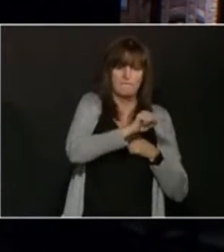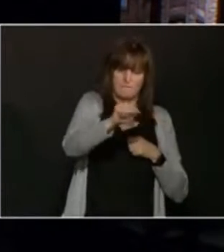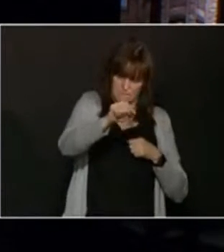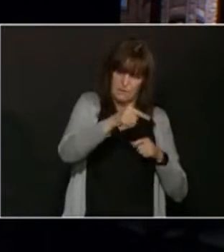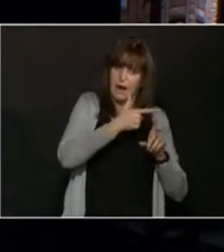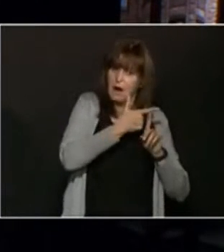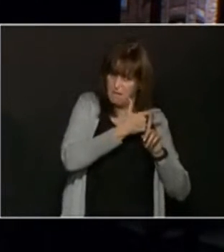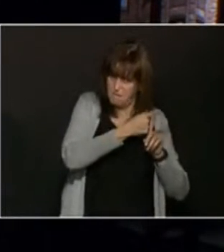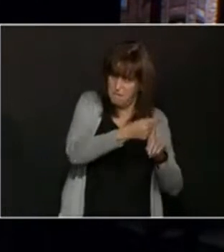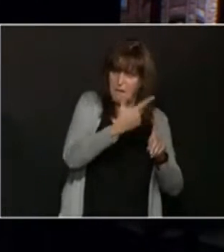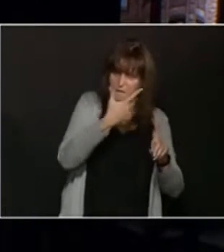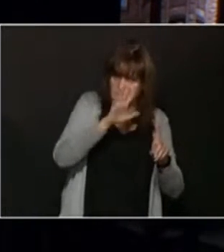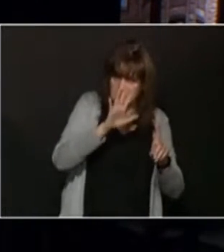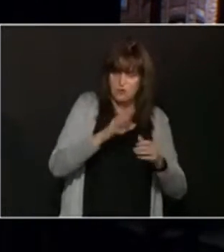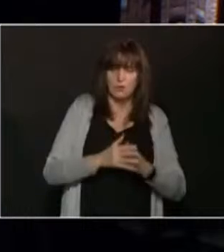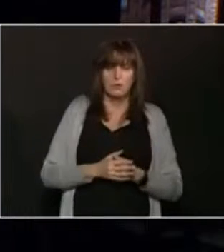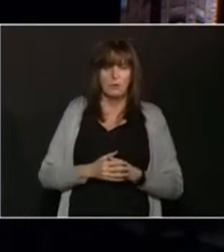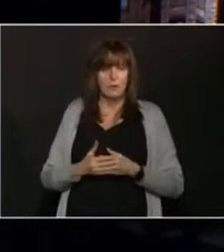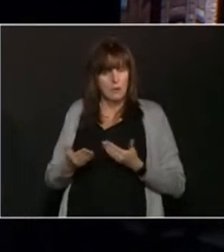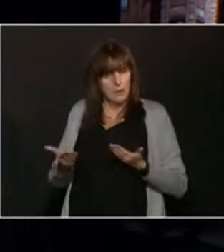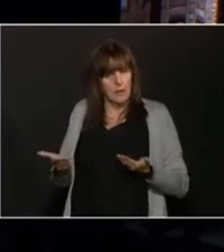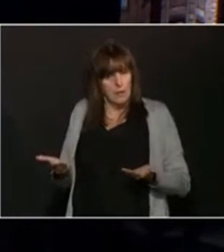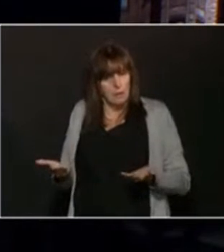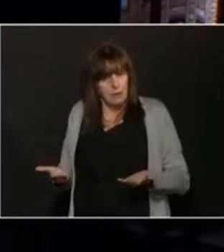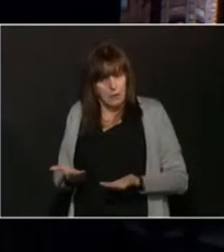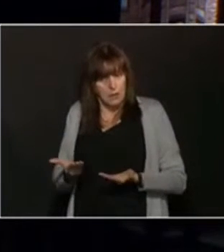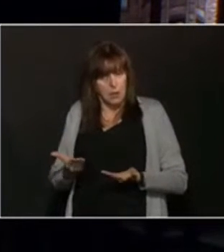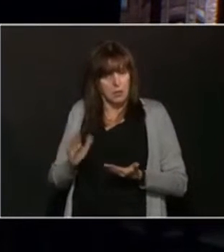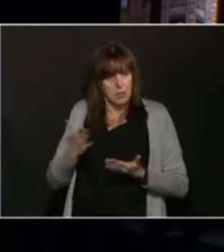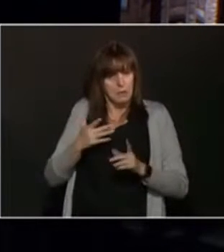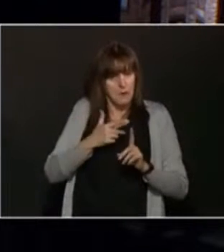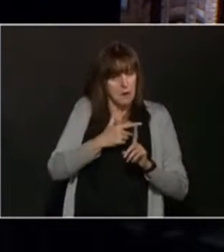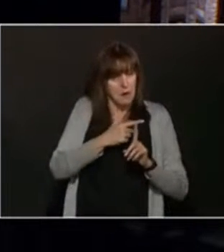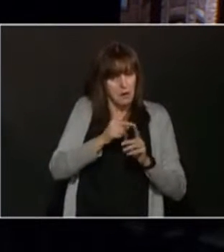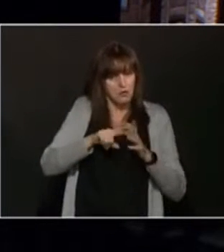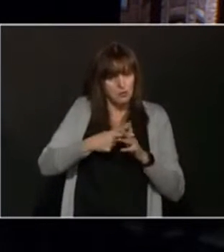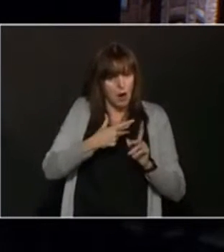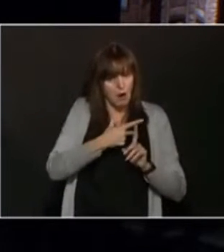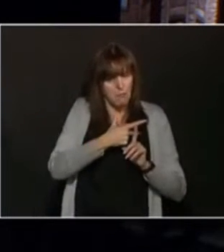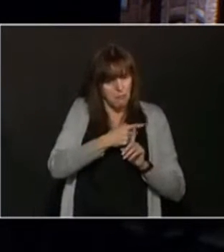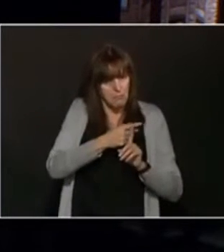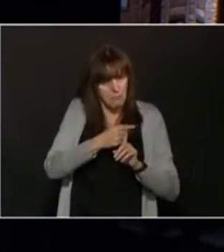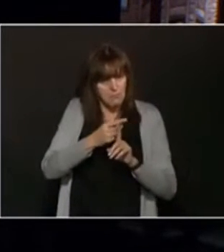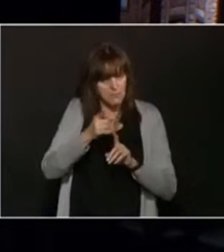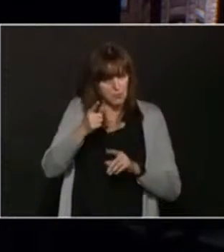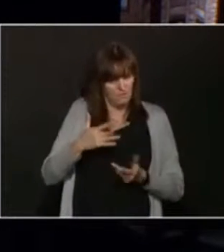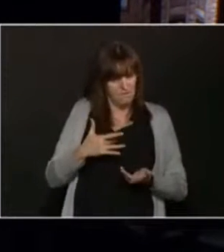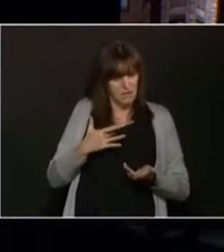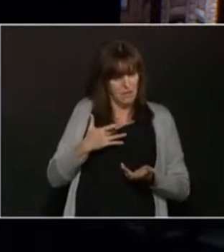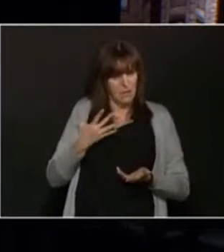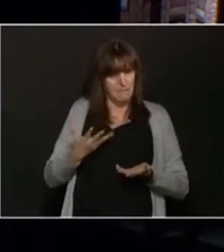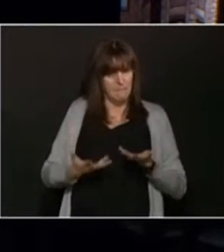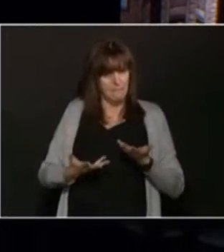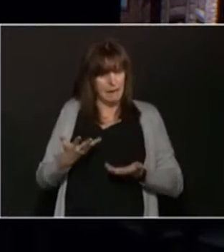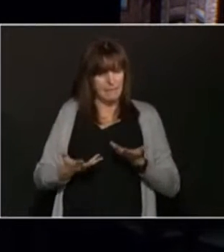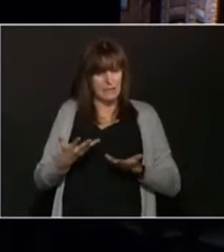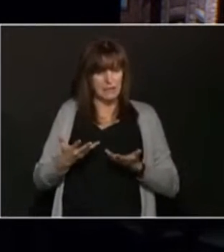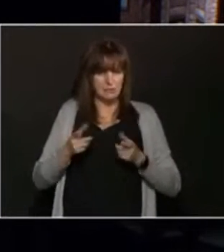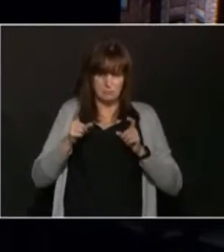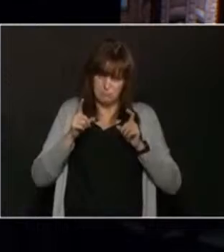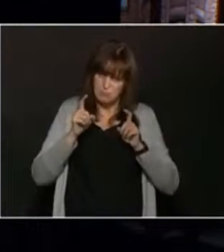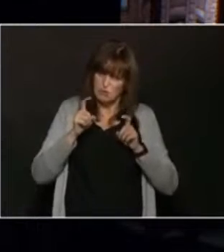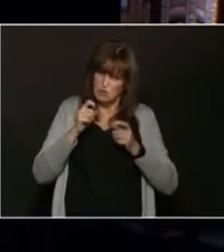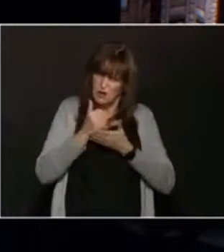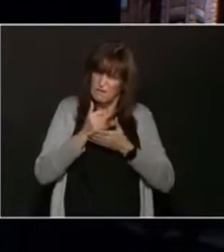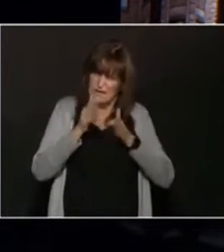been vaccinated. Do you think it would have been helpful if the province had concentrated its efforts only on long-term care residents